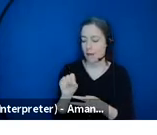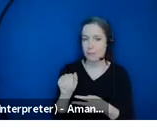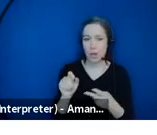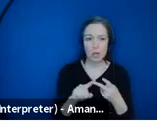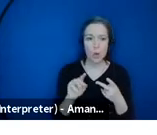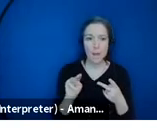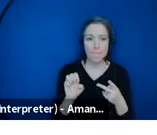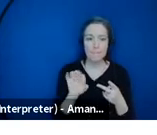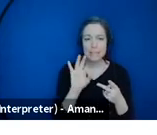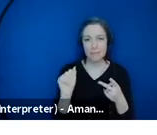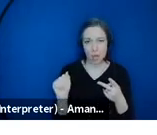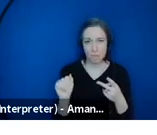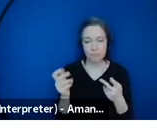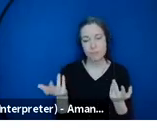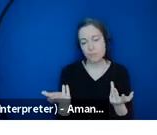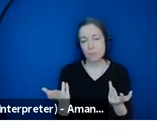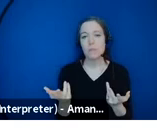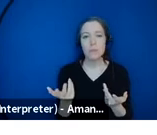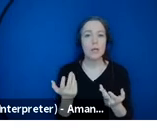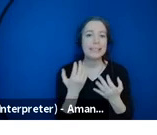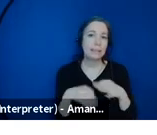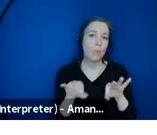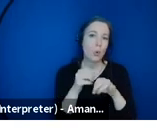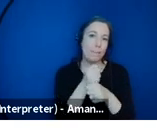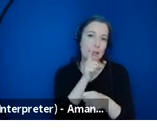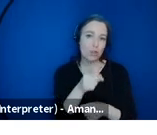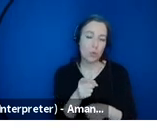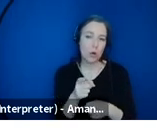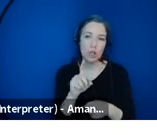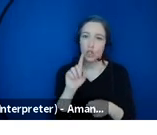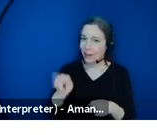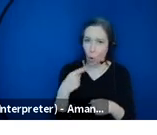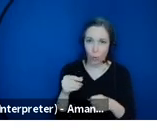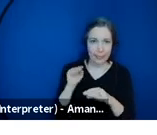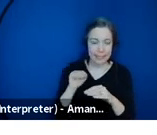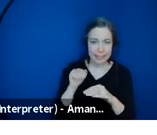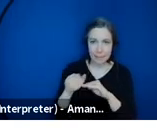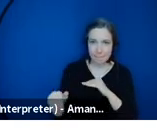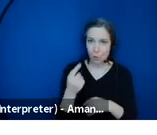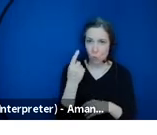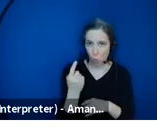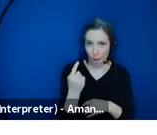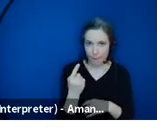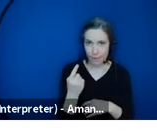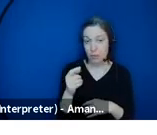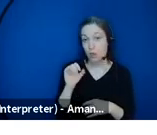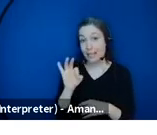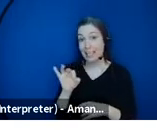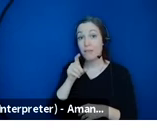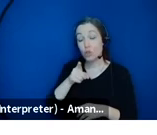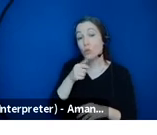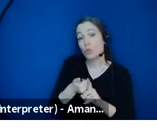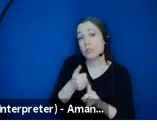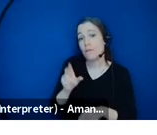And that's important to make sure if you accidentally or you figure out that you've submitted the wrong application after that March 1st deadline. The MISFA